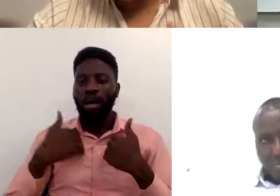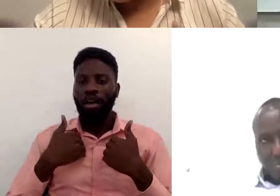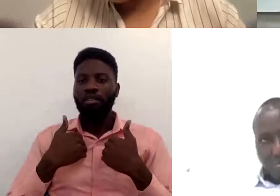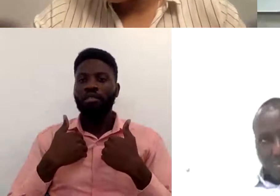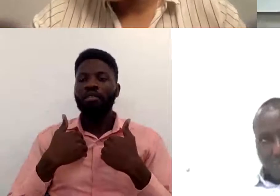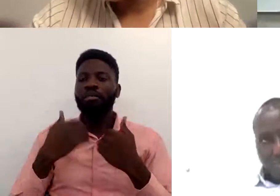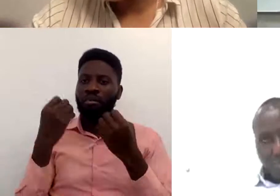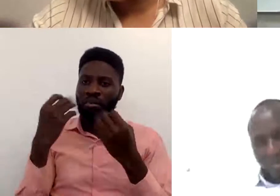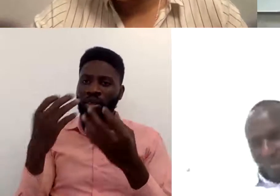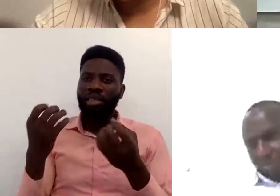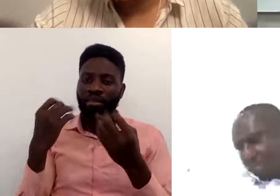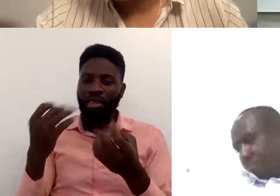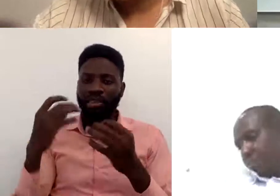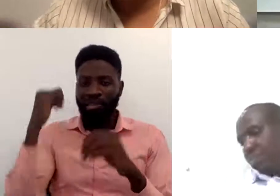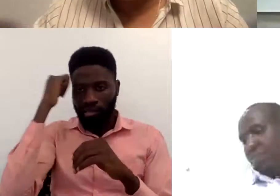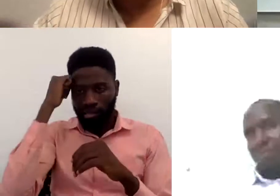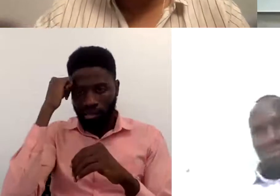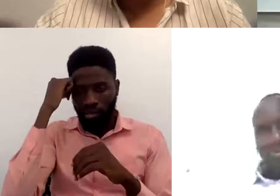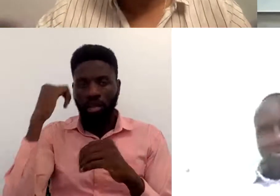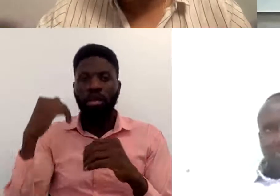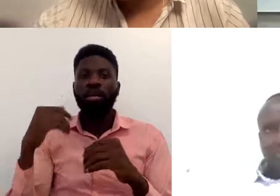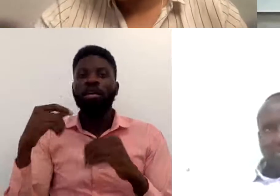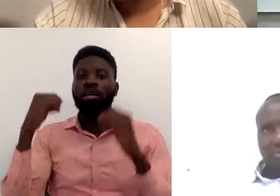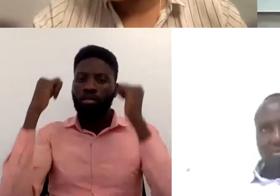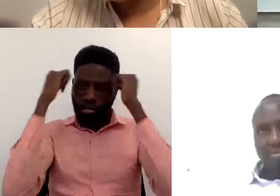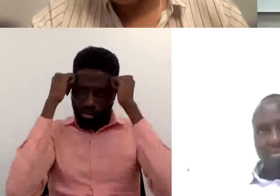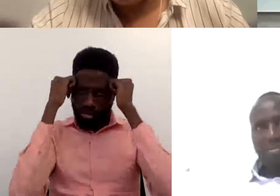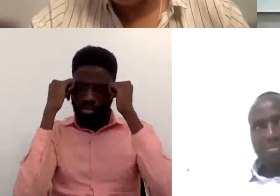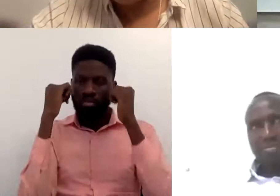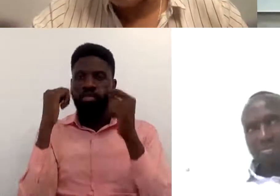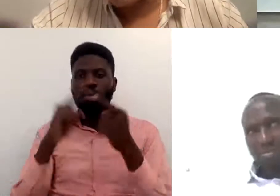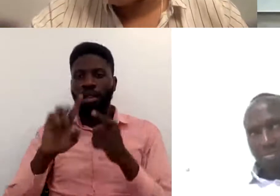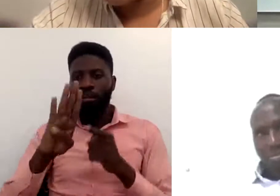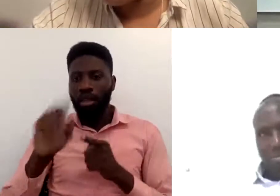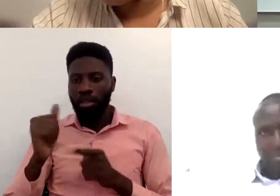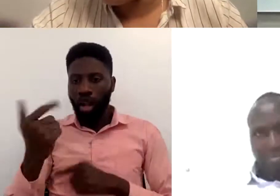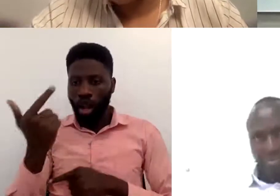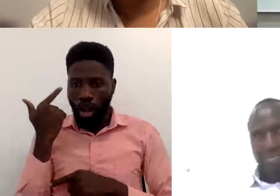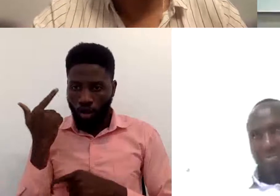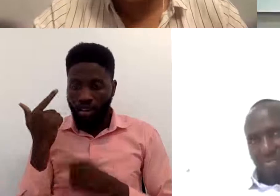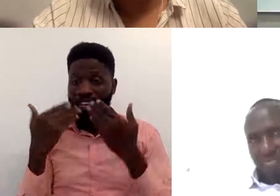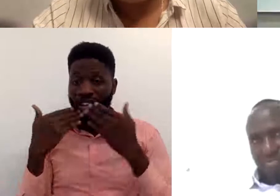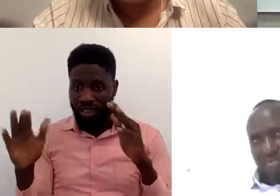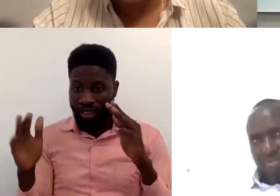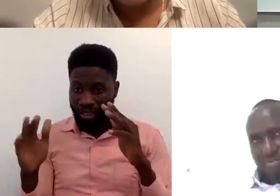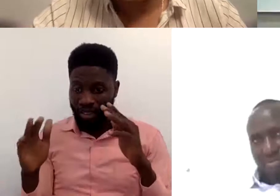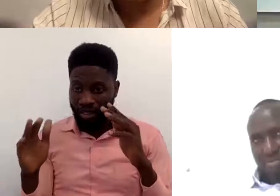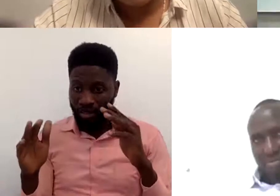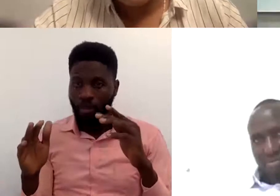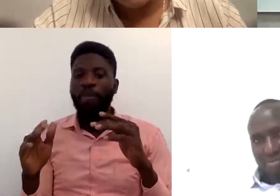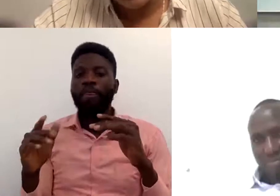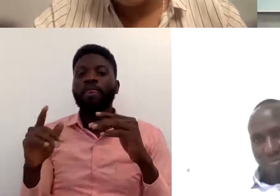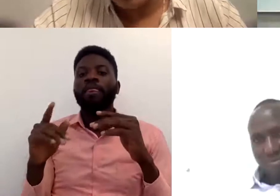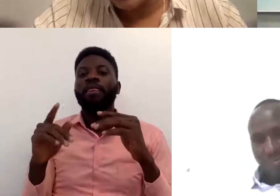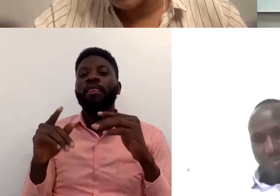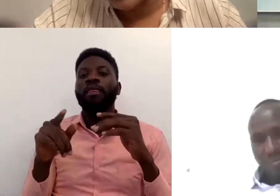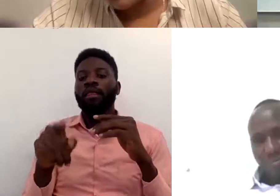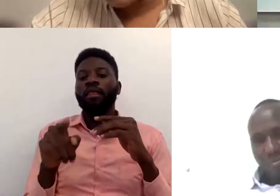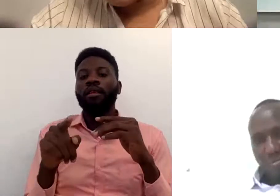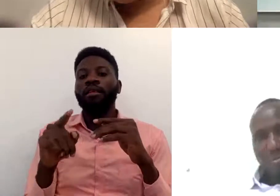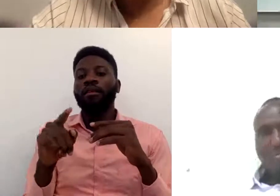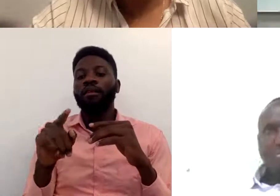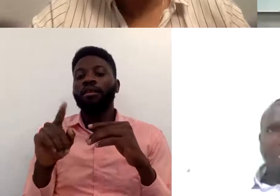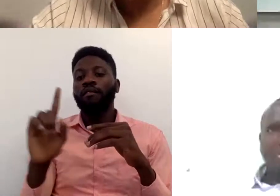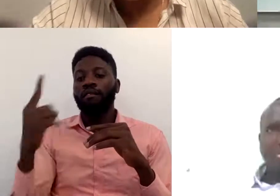your cap. He did his bachelor's in law, which he completed with first class